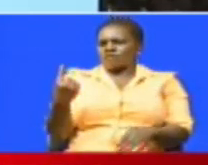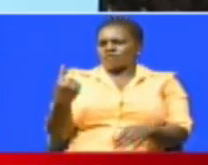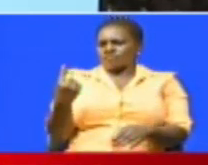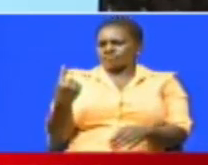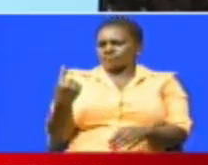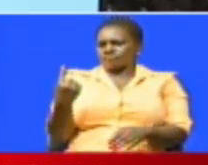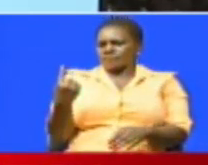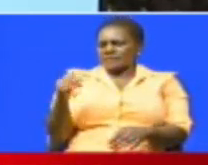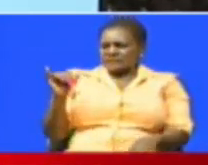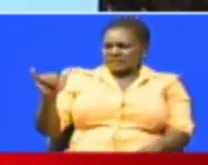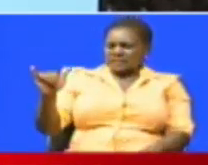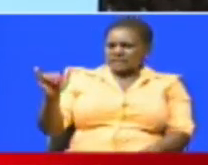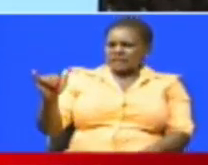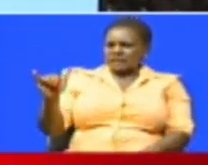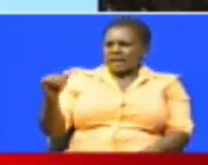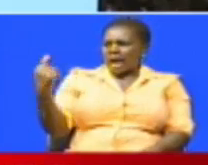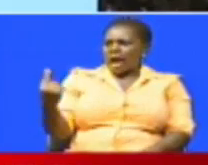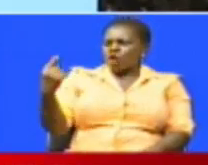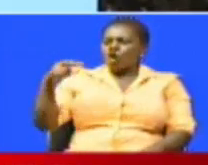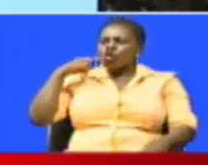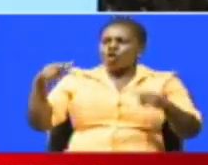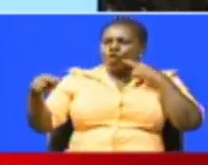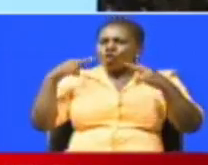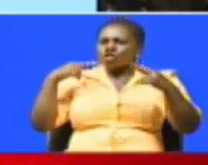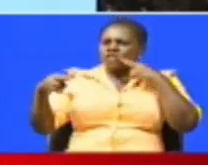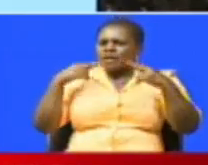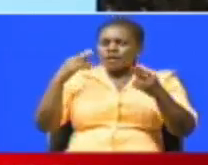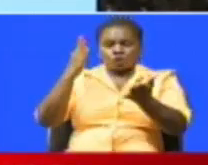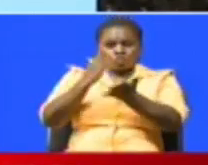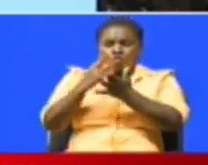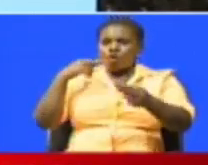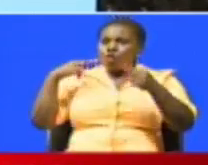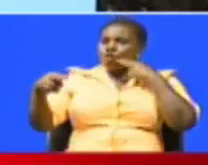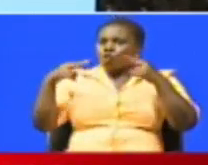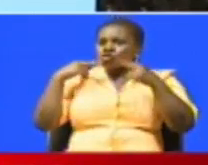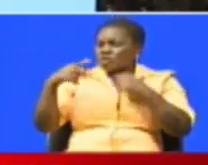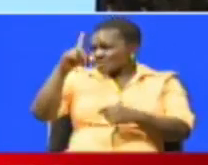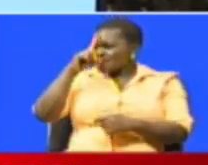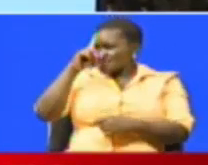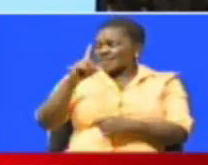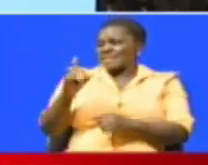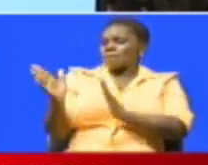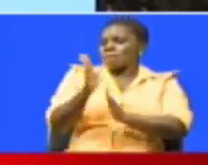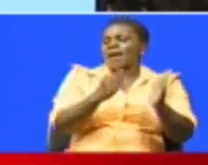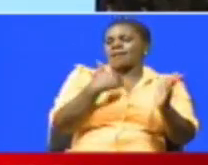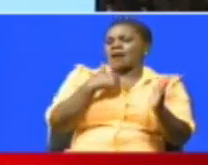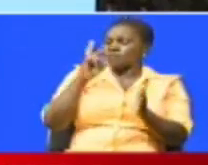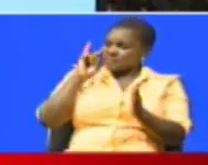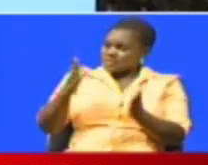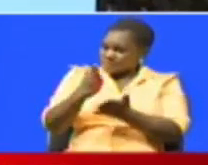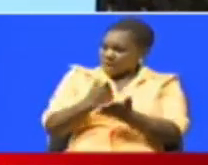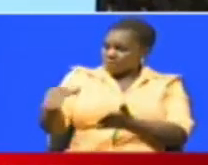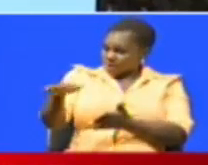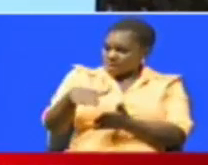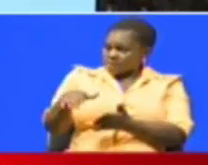in, they stay alone in the hotels. And in fact, the hotels have taken very serious measures. If you have seen some of the